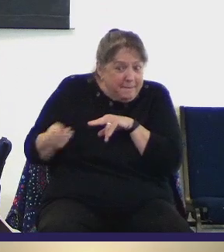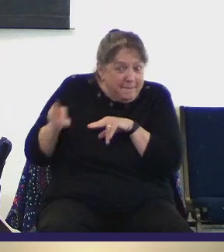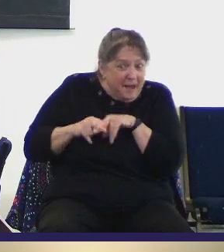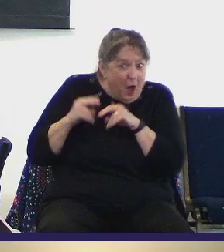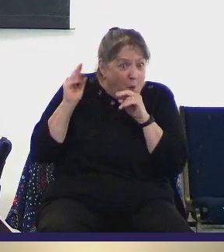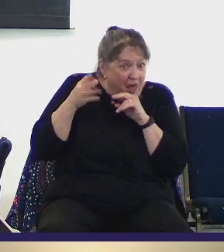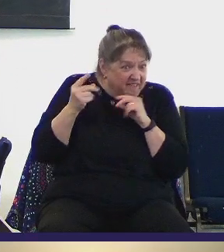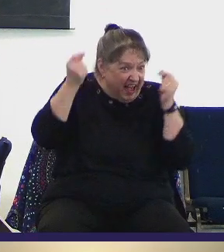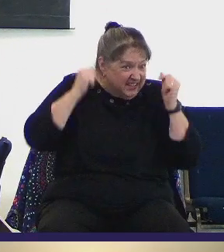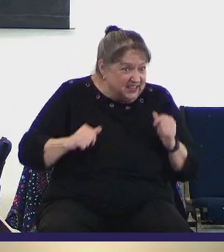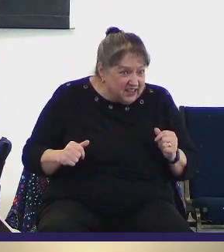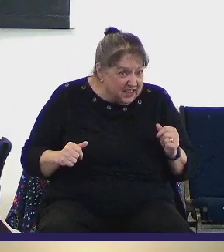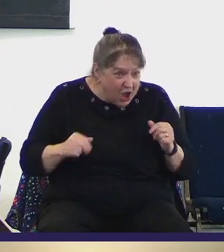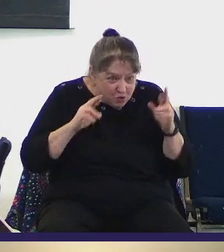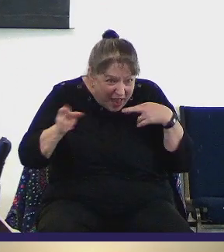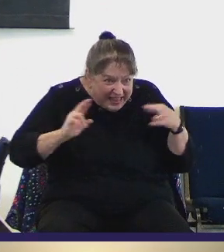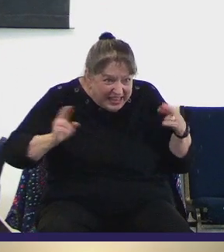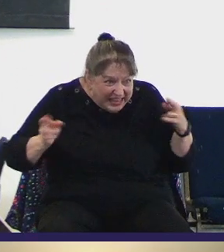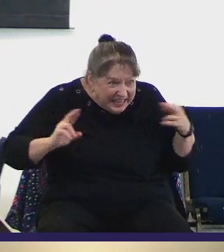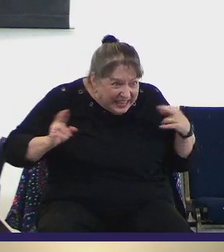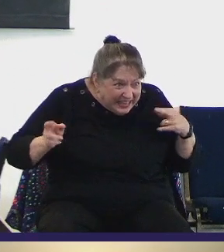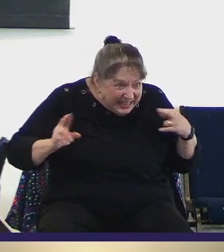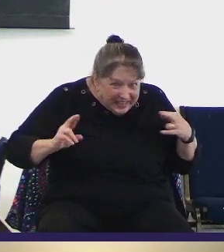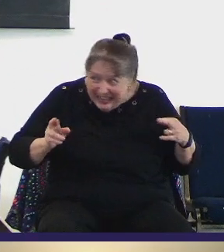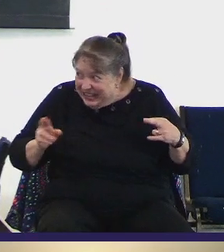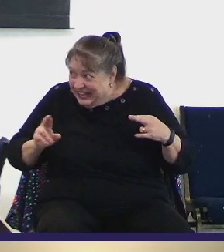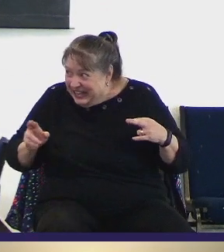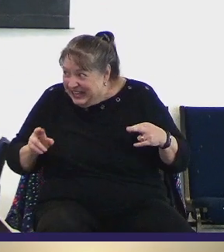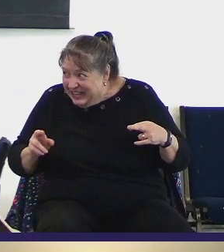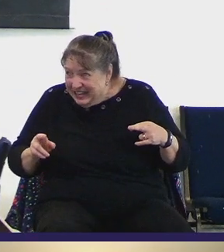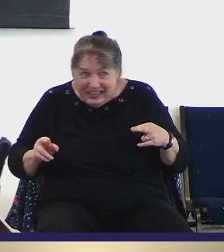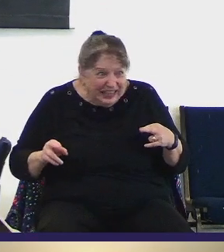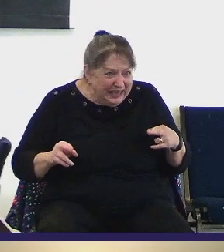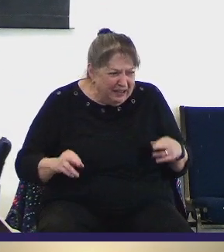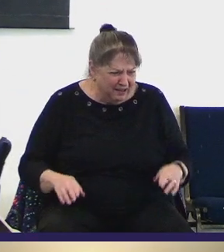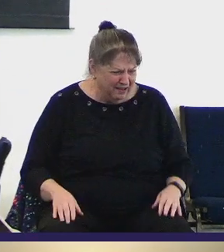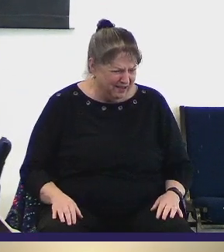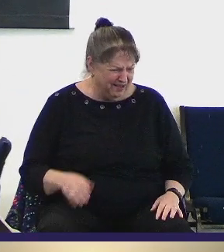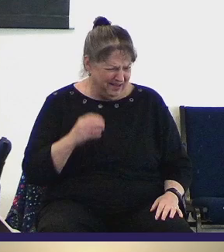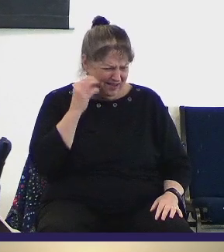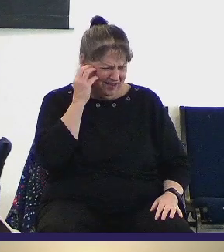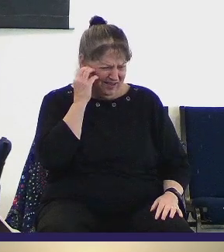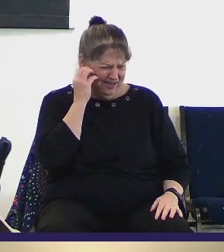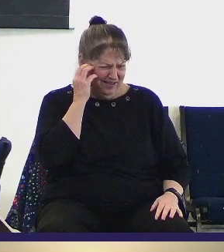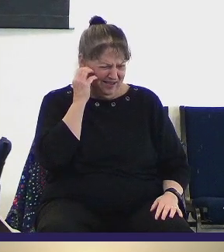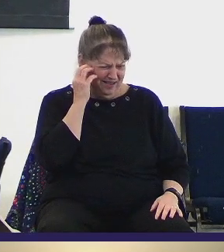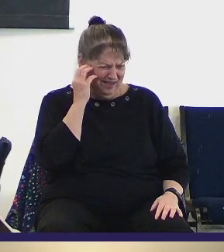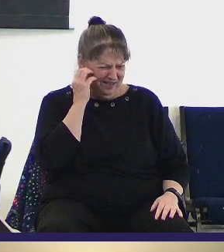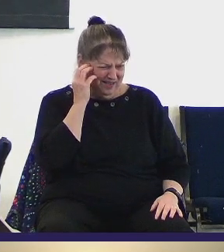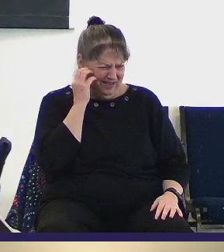that awesome? Are you ready? Yes. Thank you, Pastor.